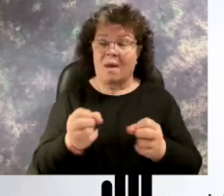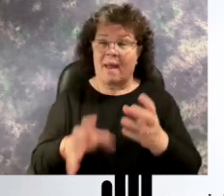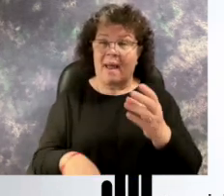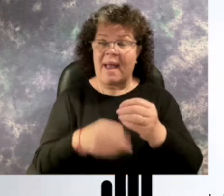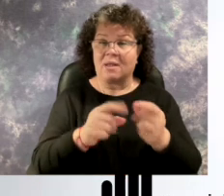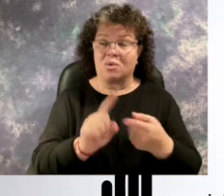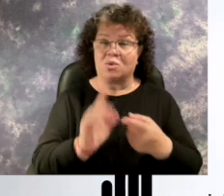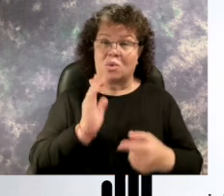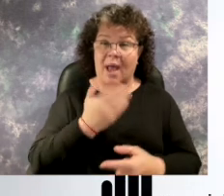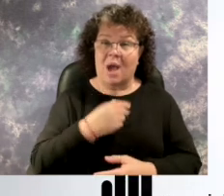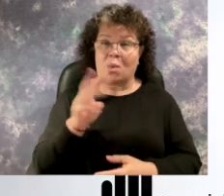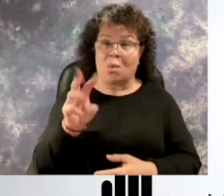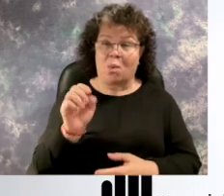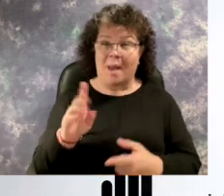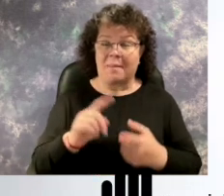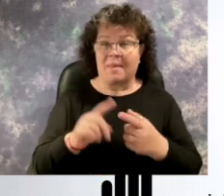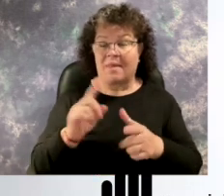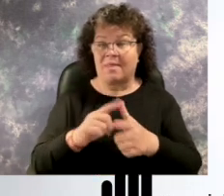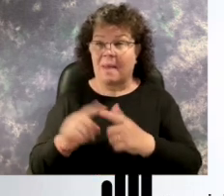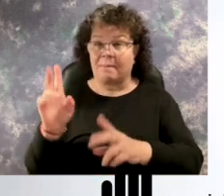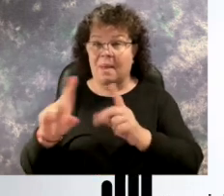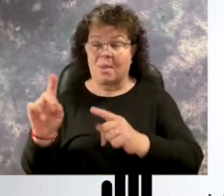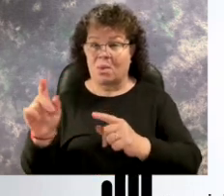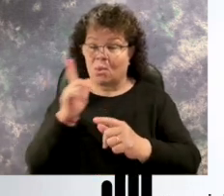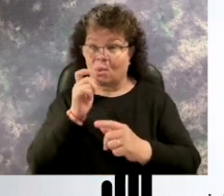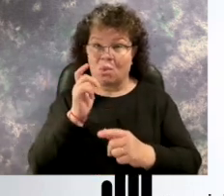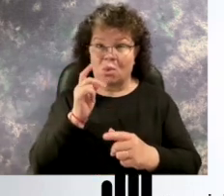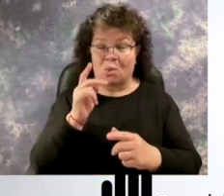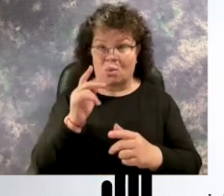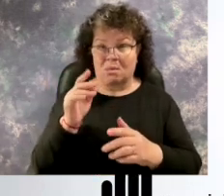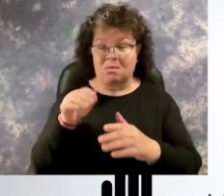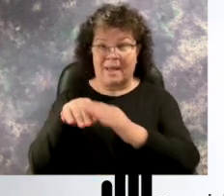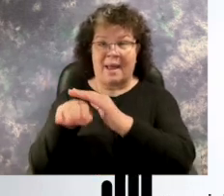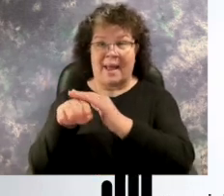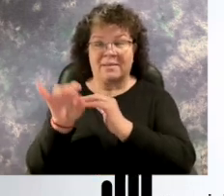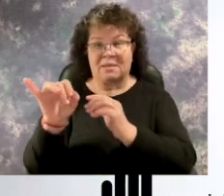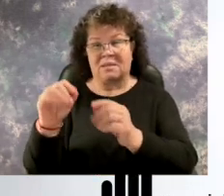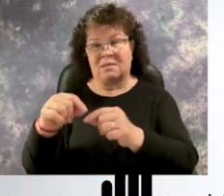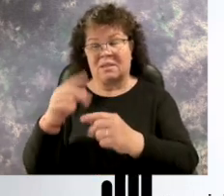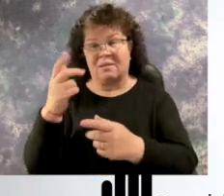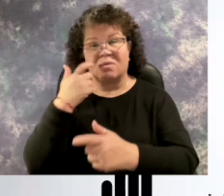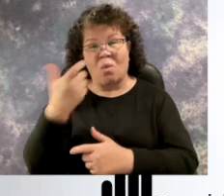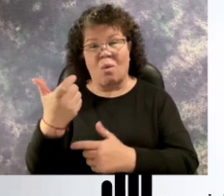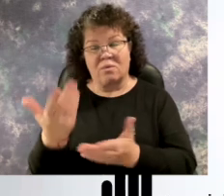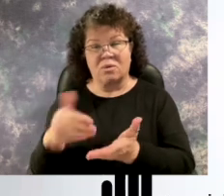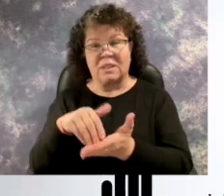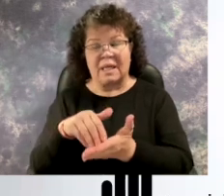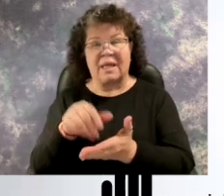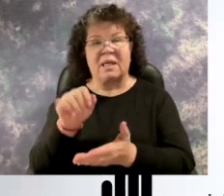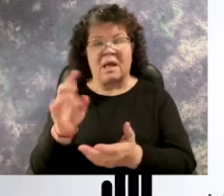webpage so that people could access that in the future if they were having a hard time